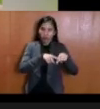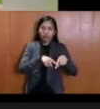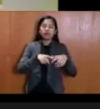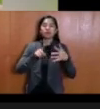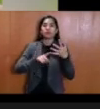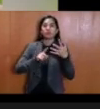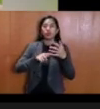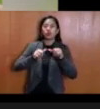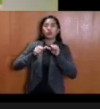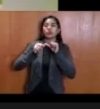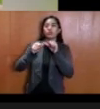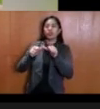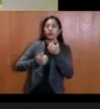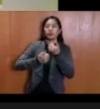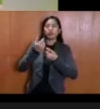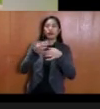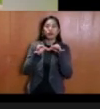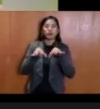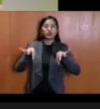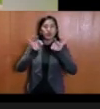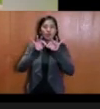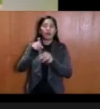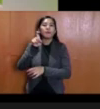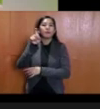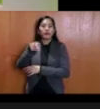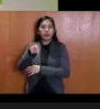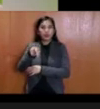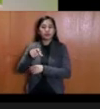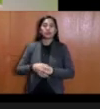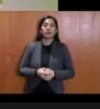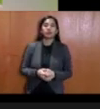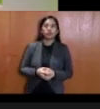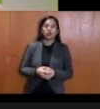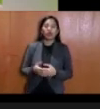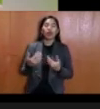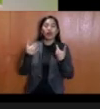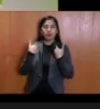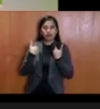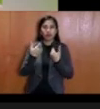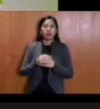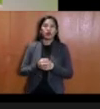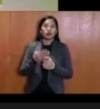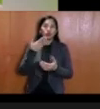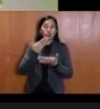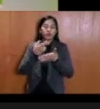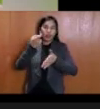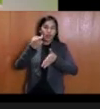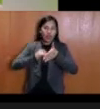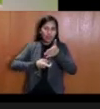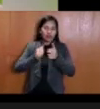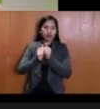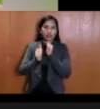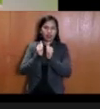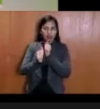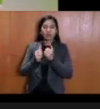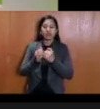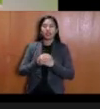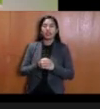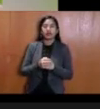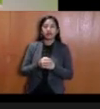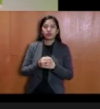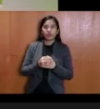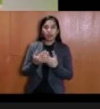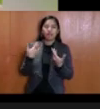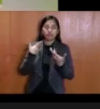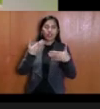sustainable, and most importantly, it should be reasonably priced and affordable to consumers. So you